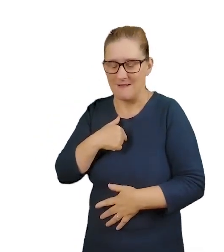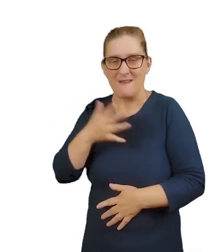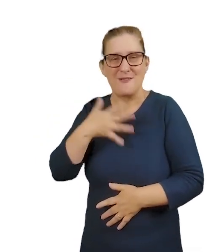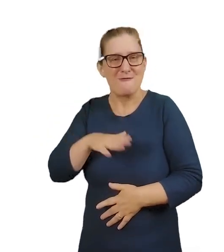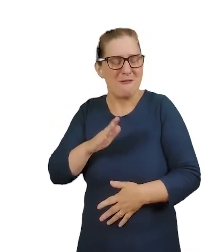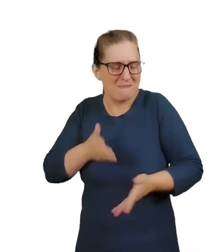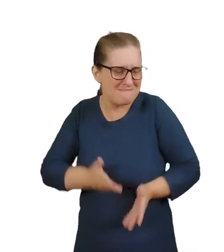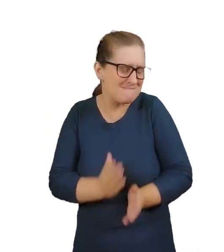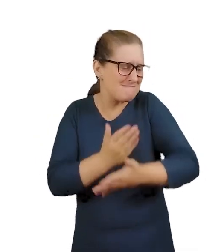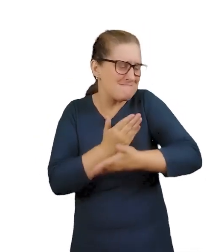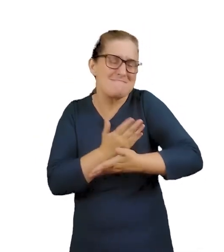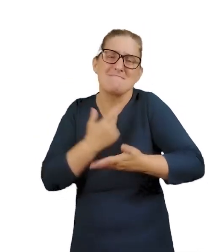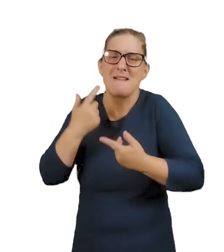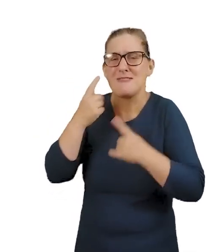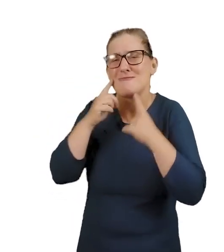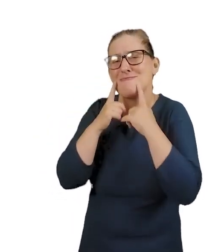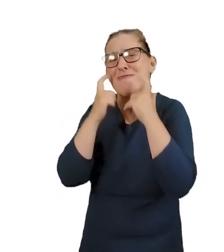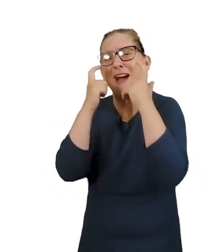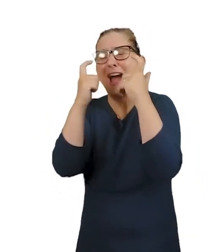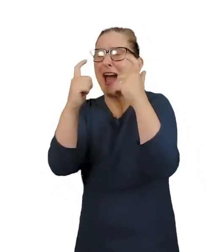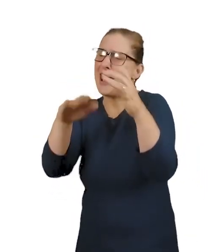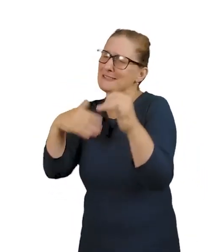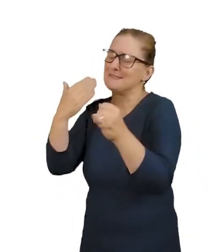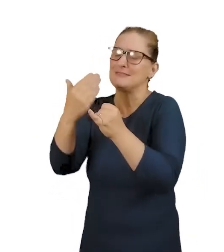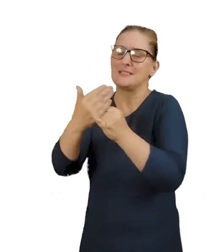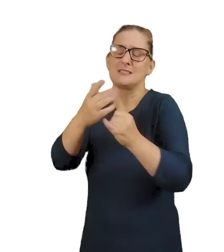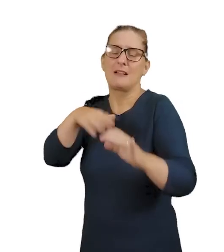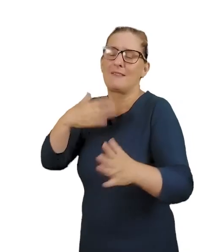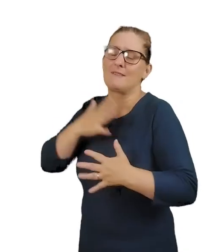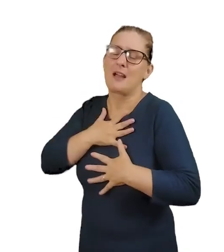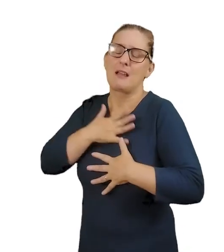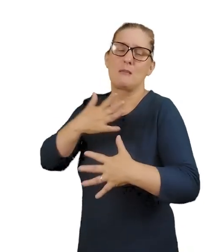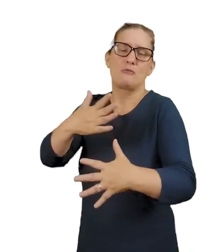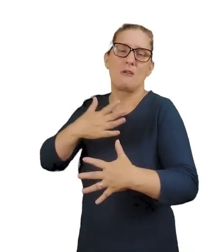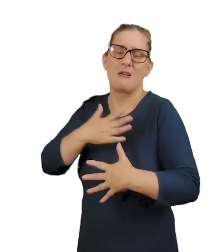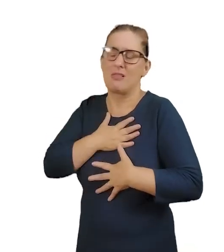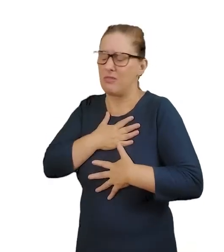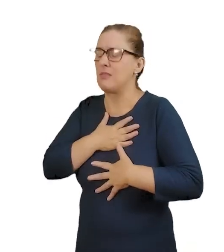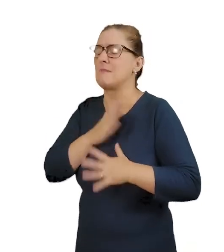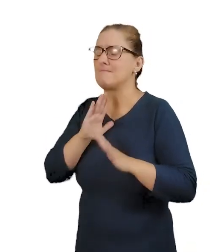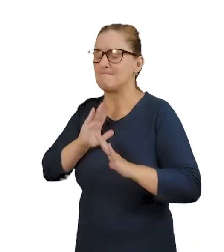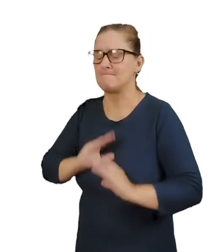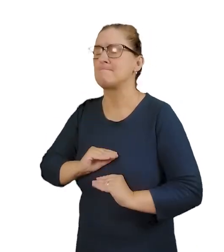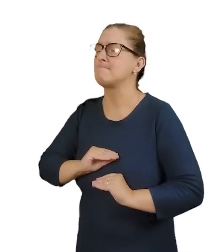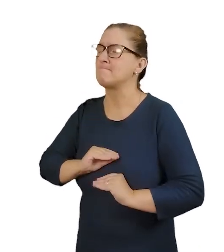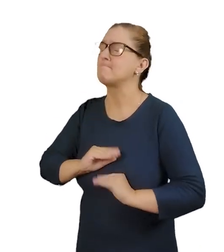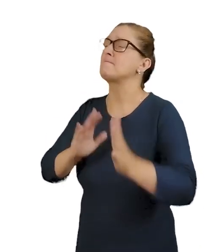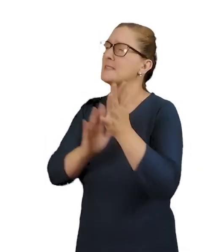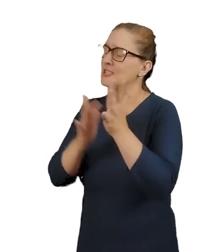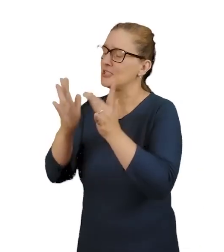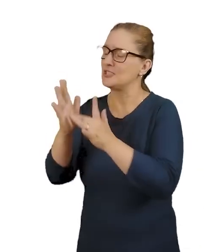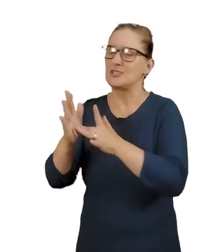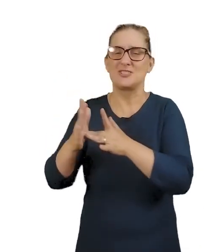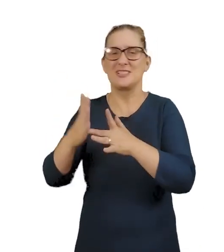me. From life's first cry to final breath, Jesus